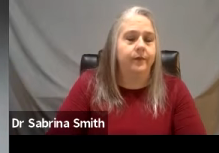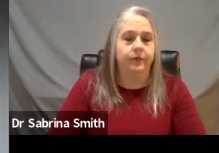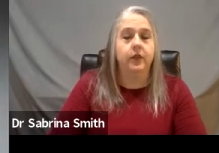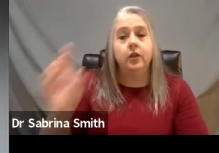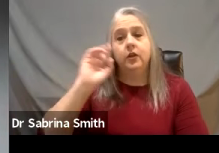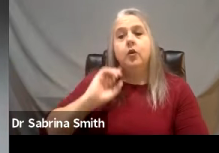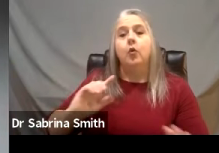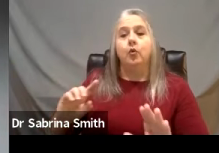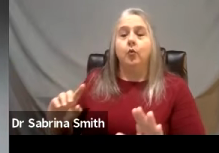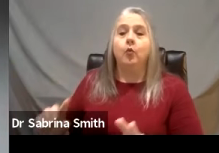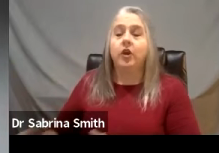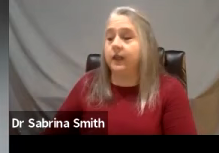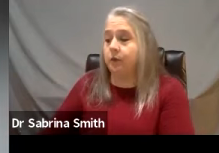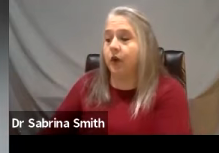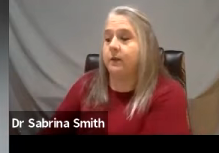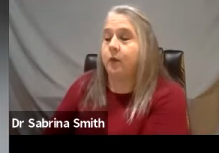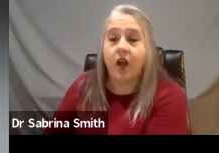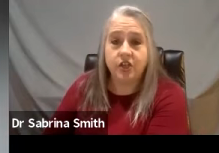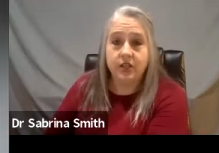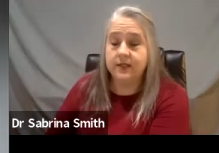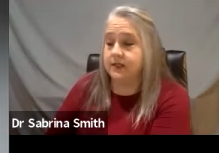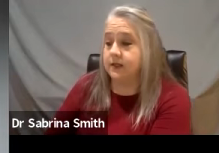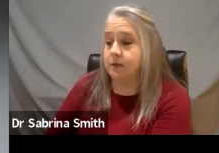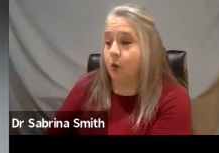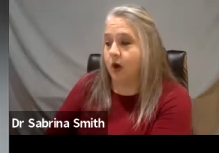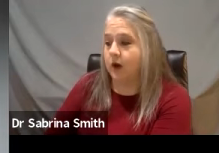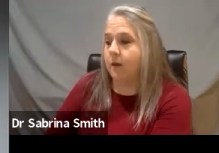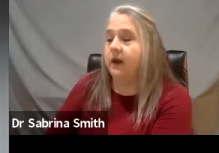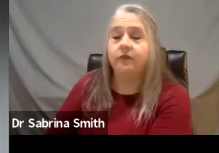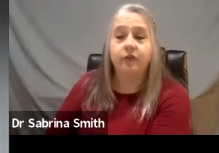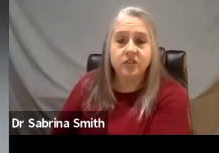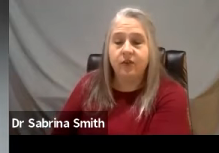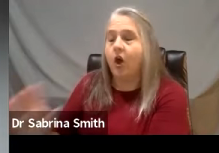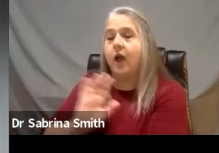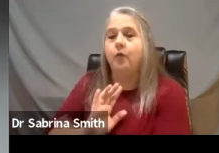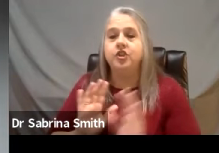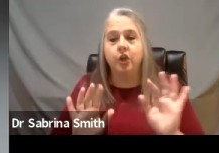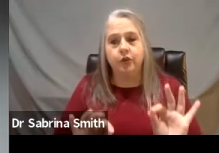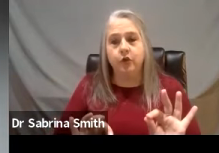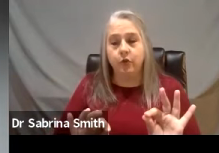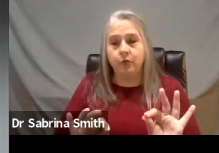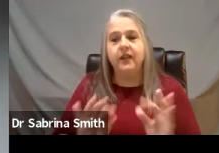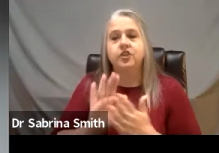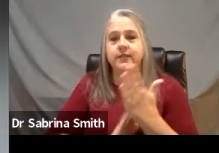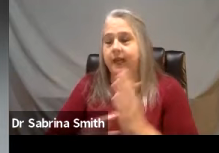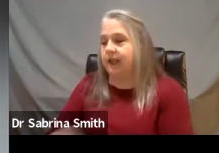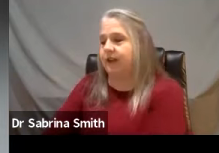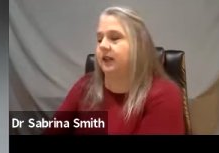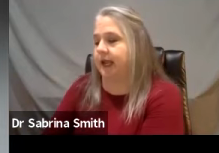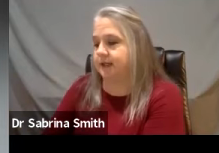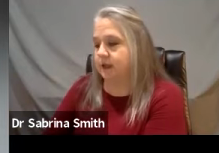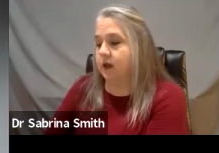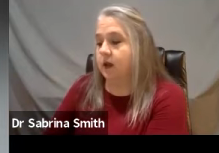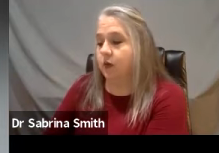Okay. We're gonna be watching this some more, but first of all, I want you to go through your rubric, just kind of give it